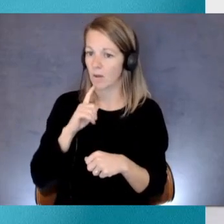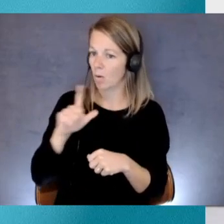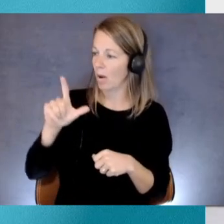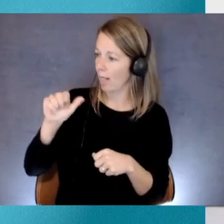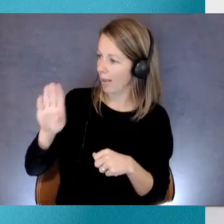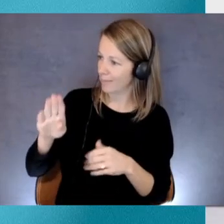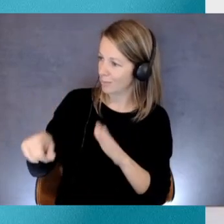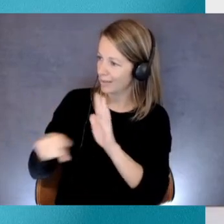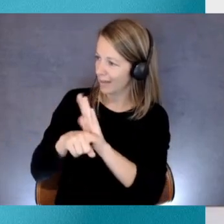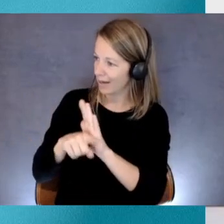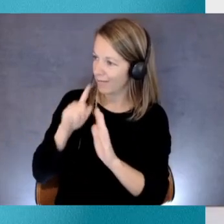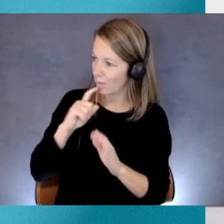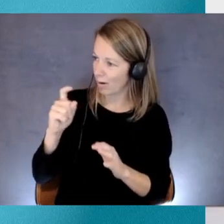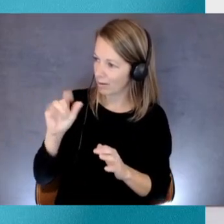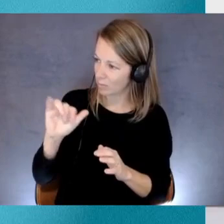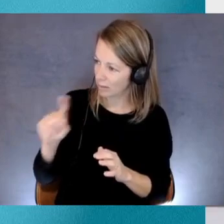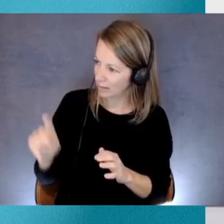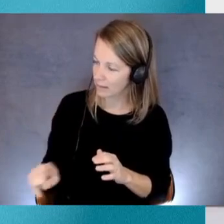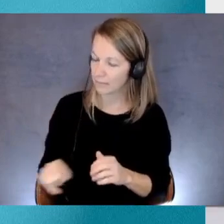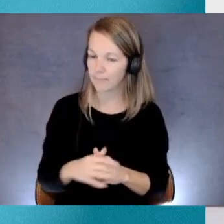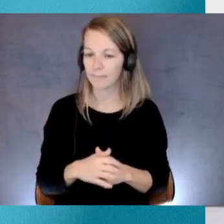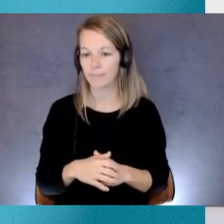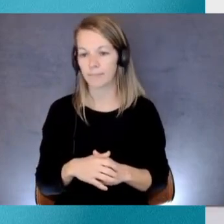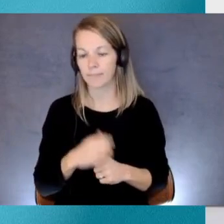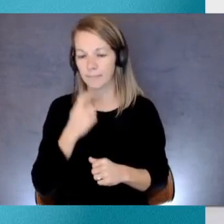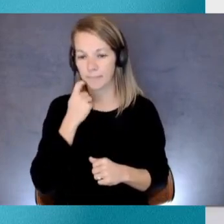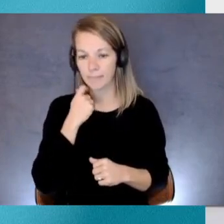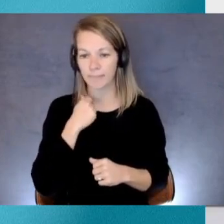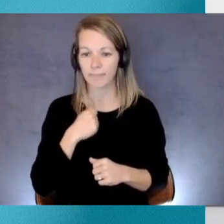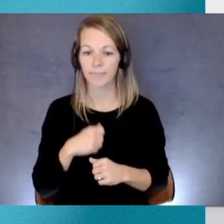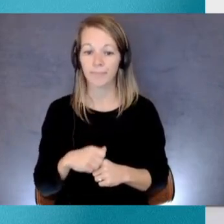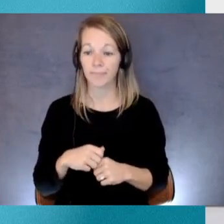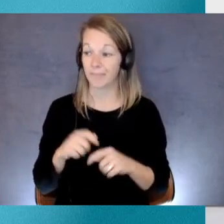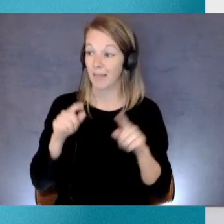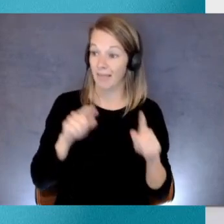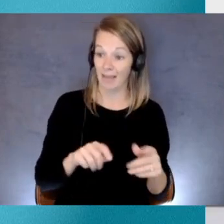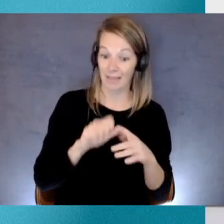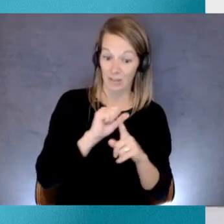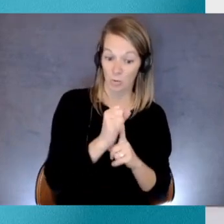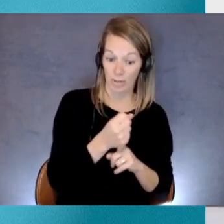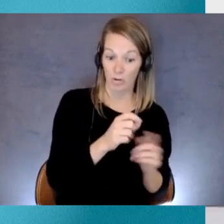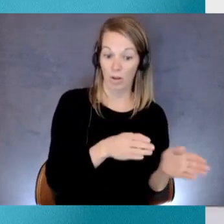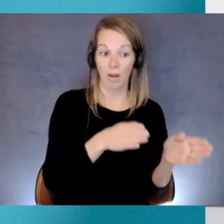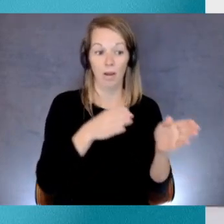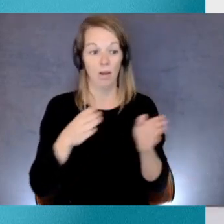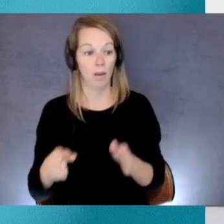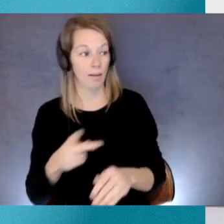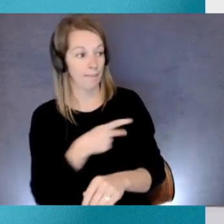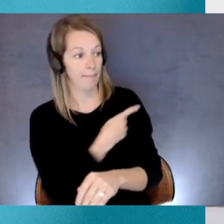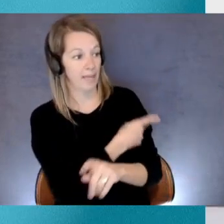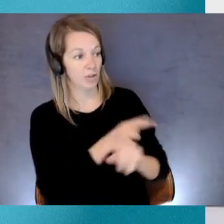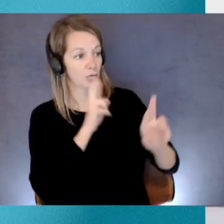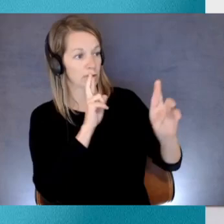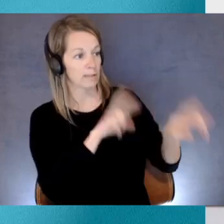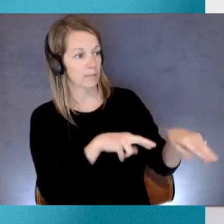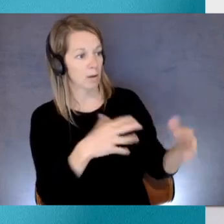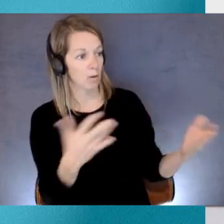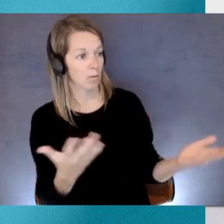for XYZ. Yeah. Great. Great. And then in that context, then what do you think the patient is saying back?